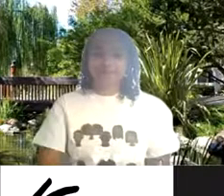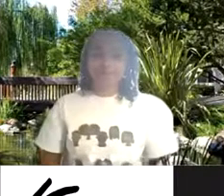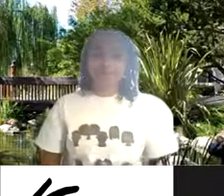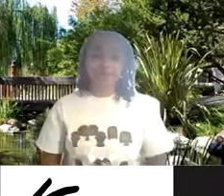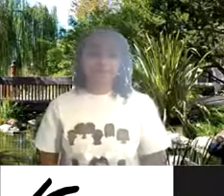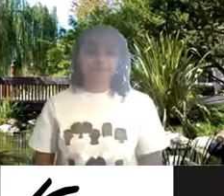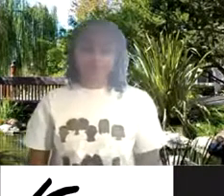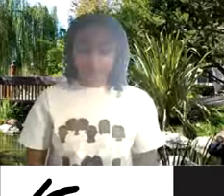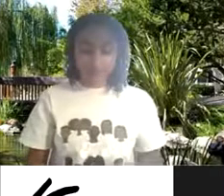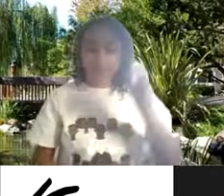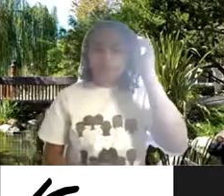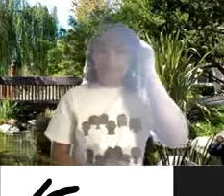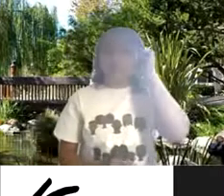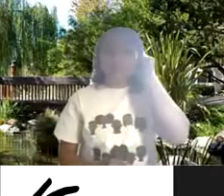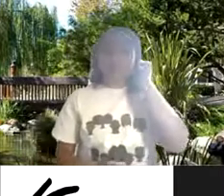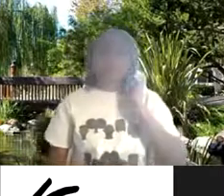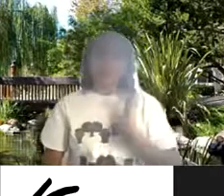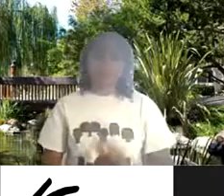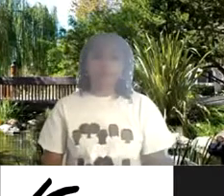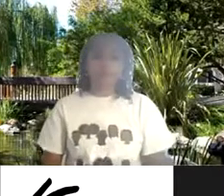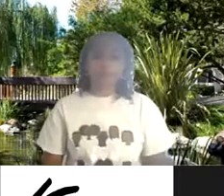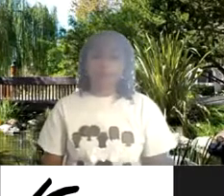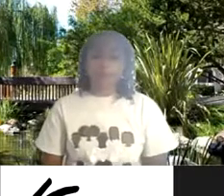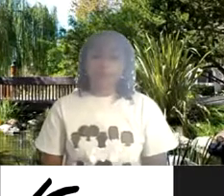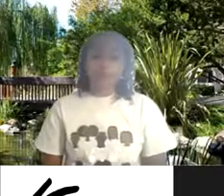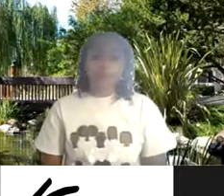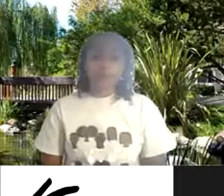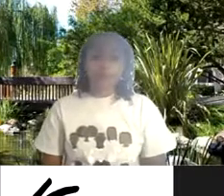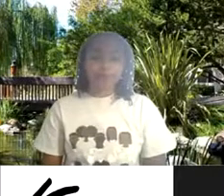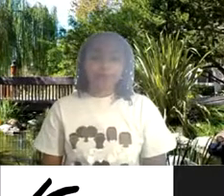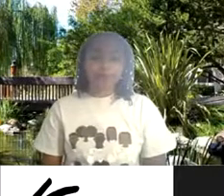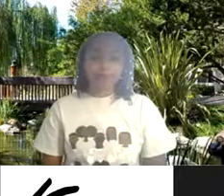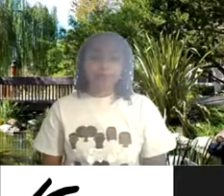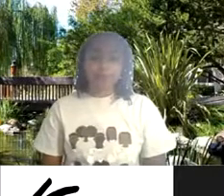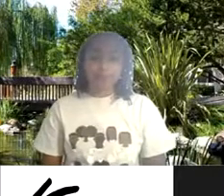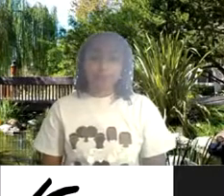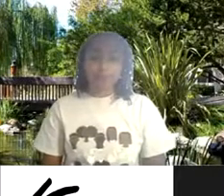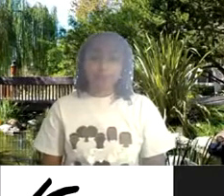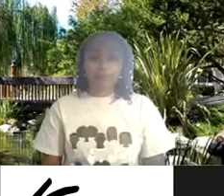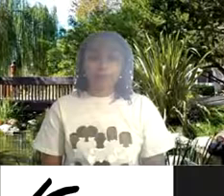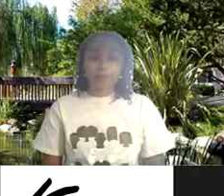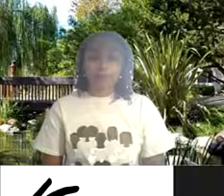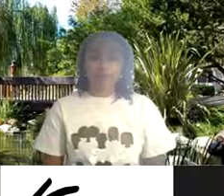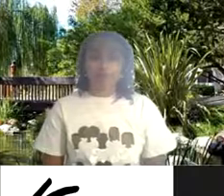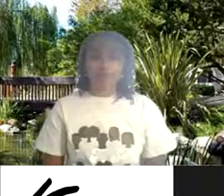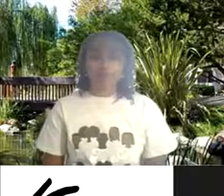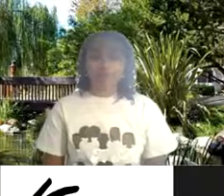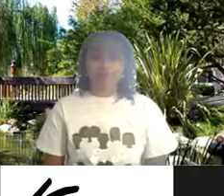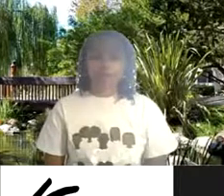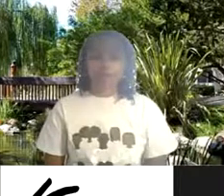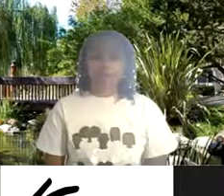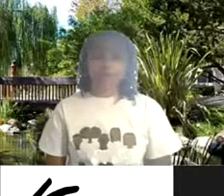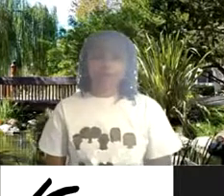all of us matter, right? We all have a perspective and understanding and a gift. I think what is